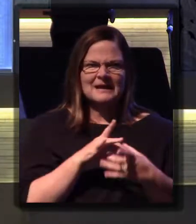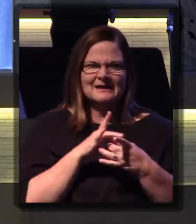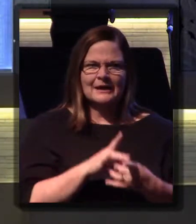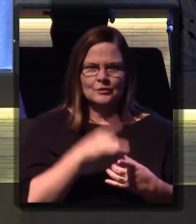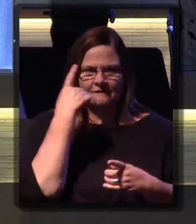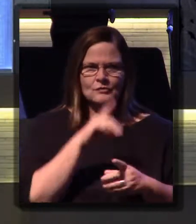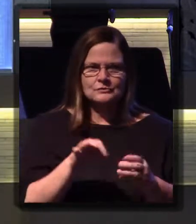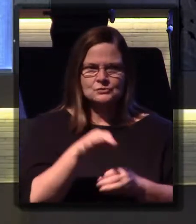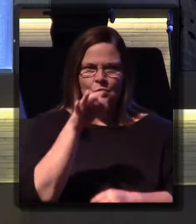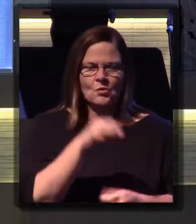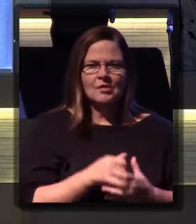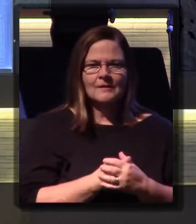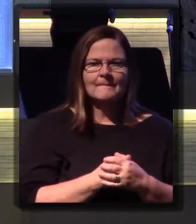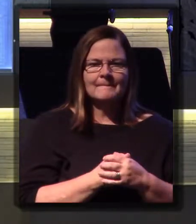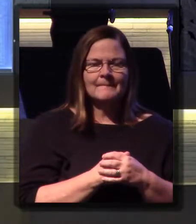miserable